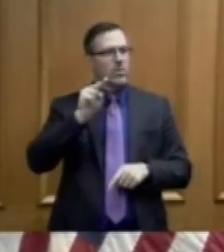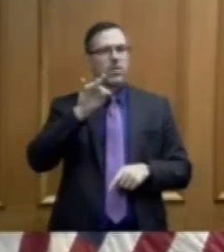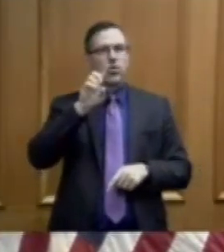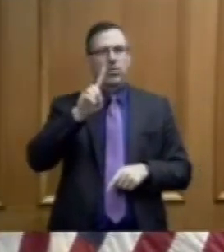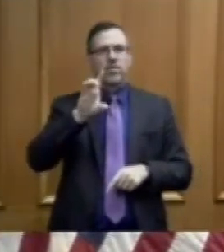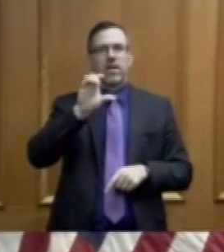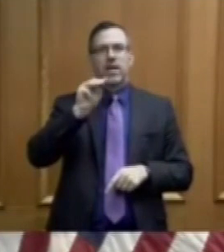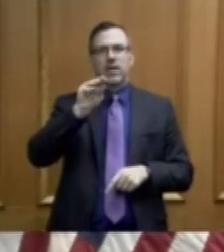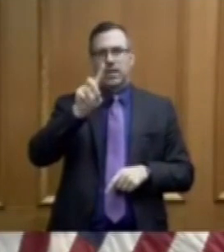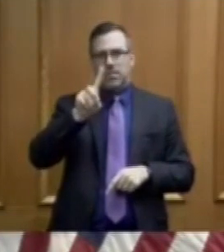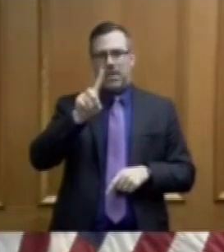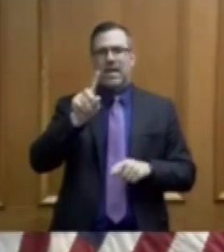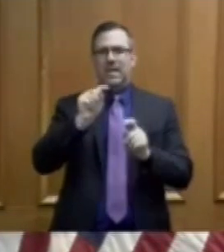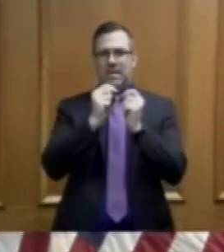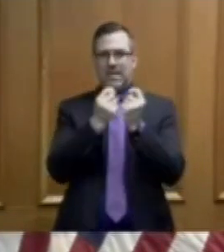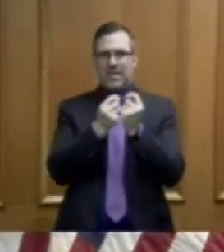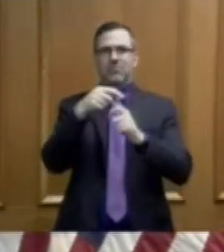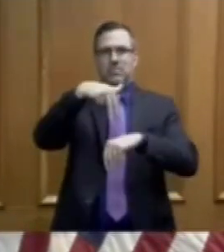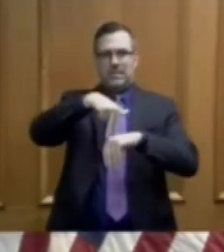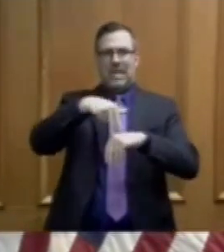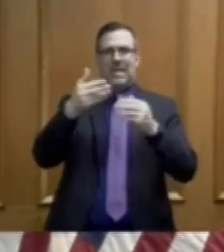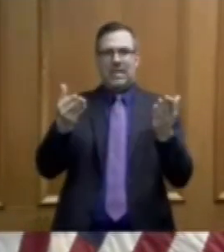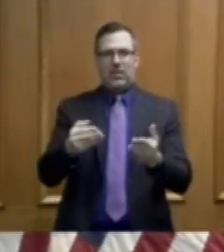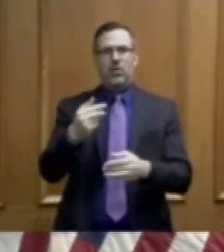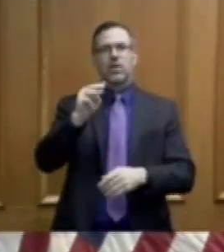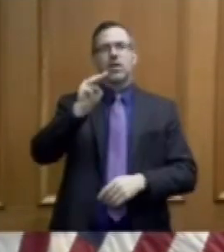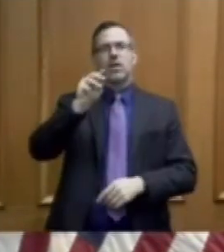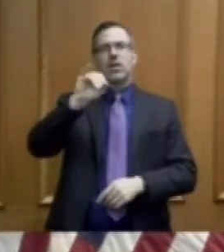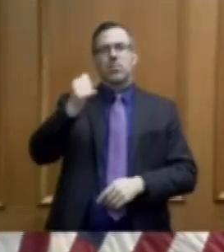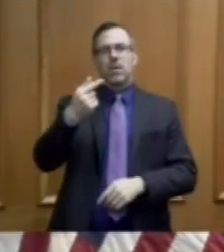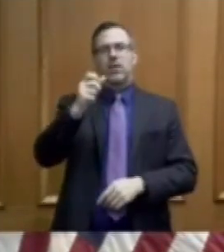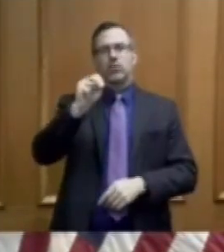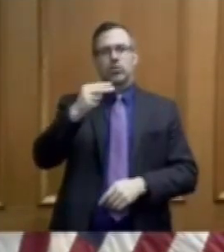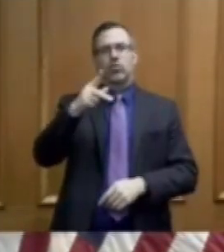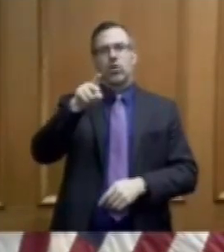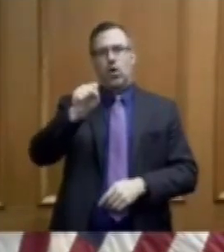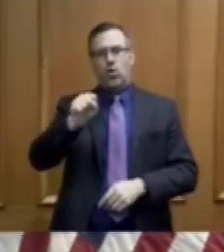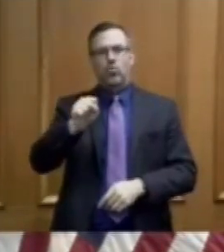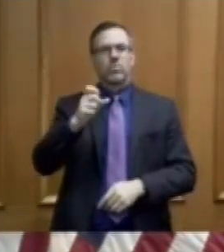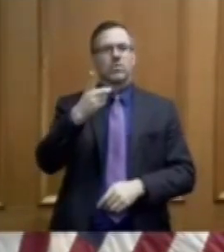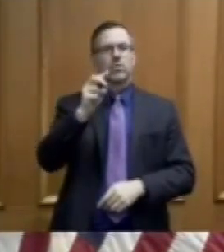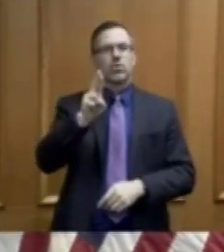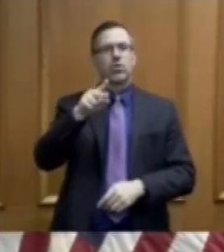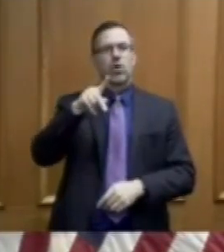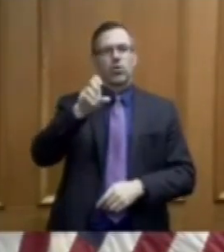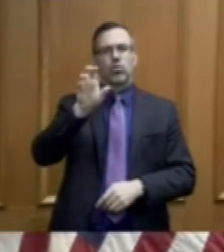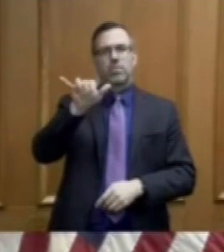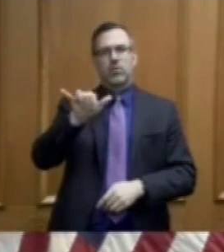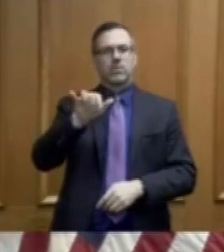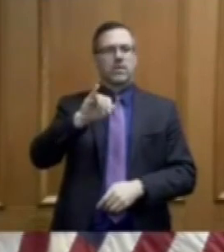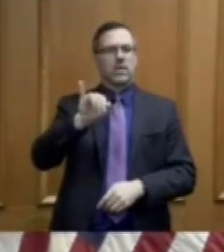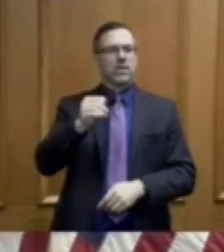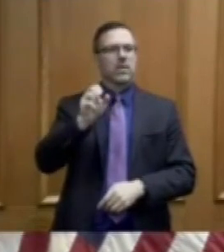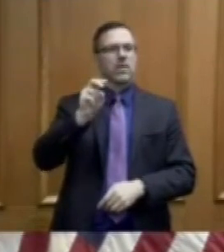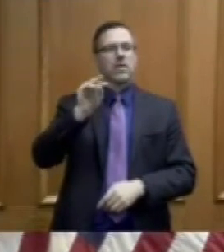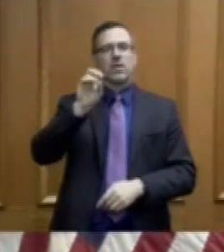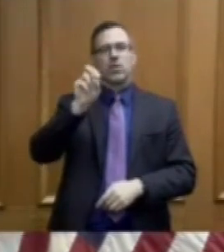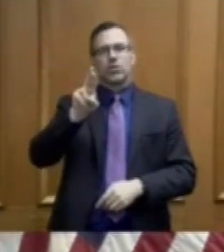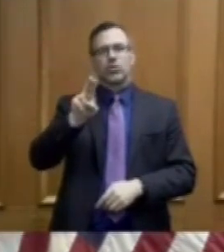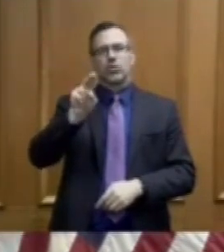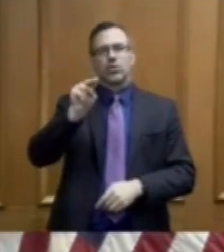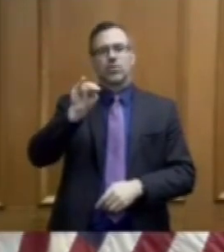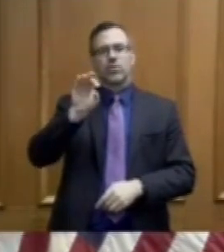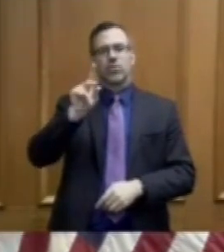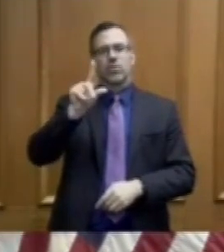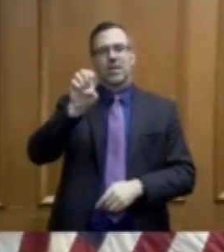here. Major General Holmes is here, Dr. Piercy is here, Jennifer Nichols, who heads up our Department of Children's